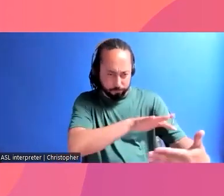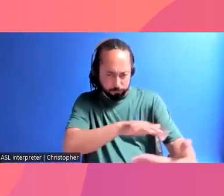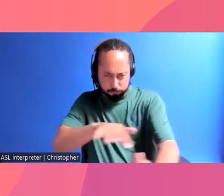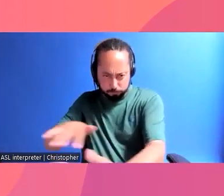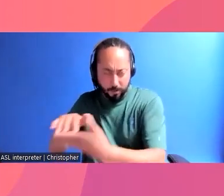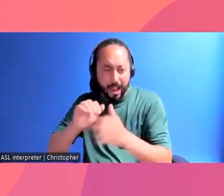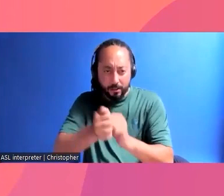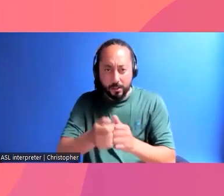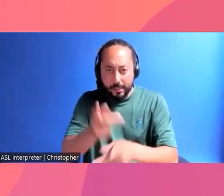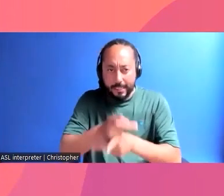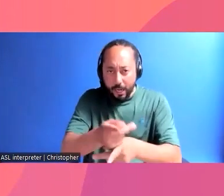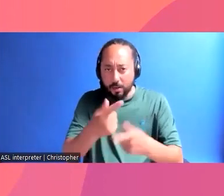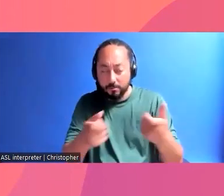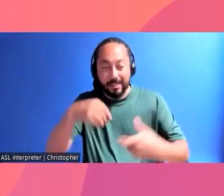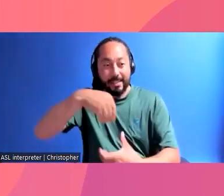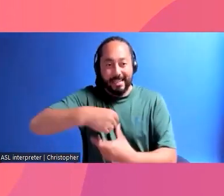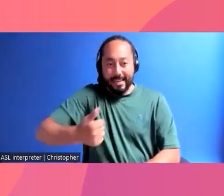context.